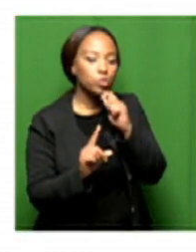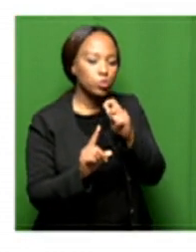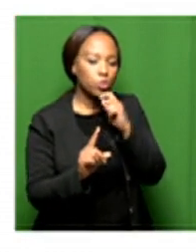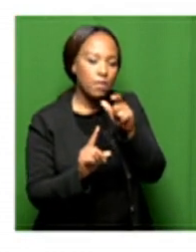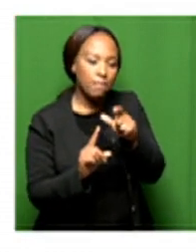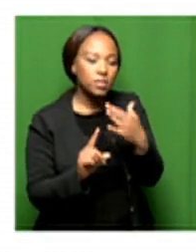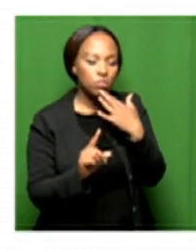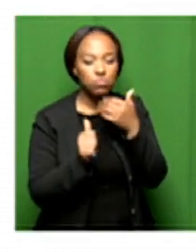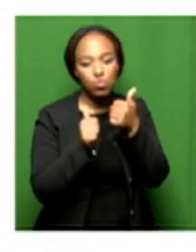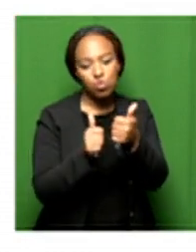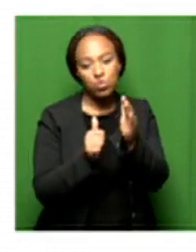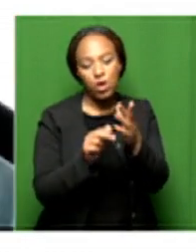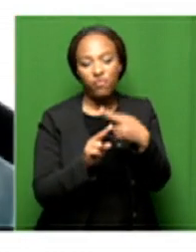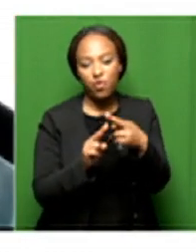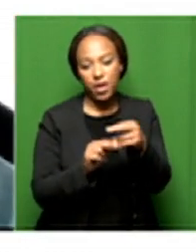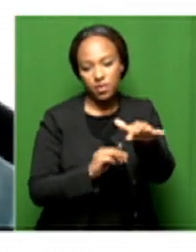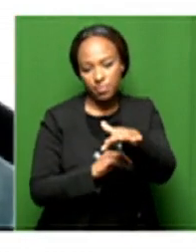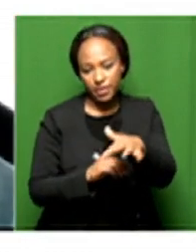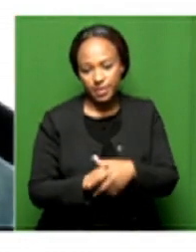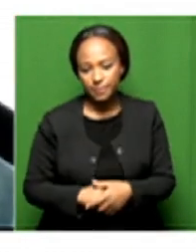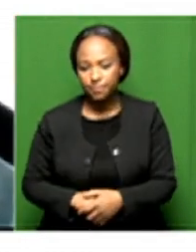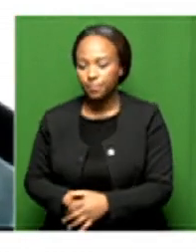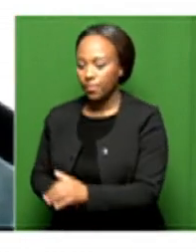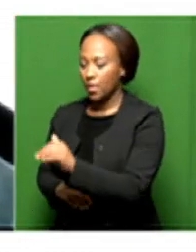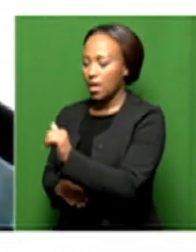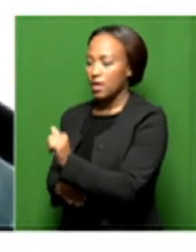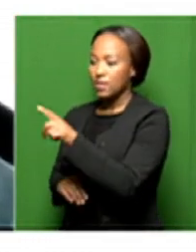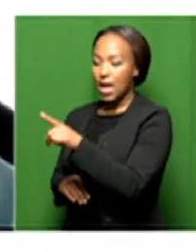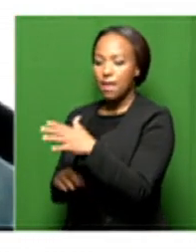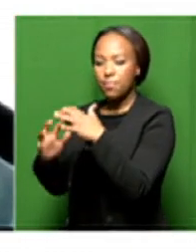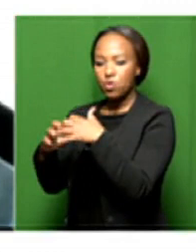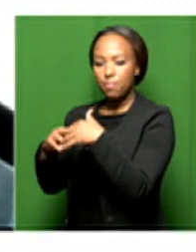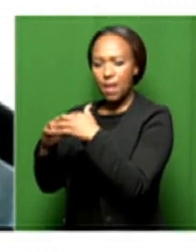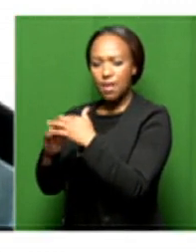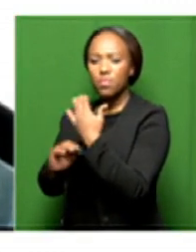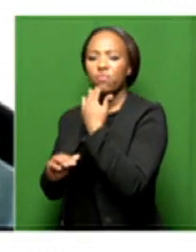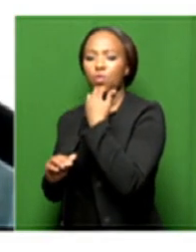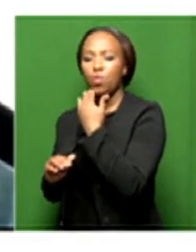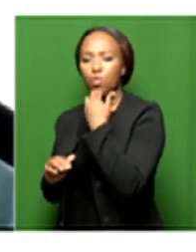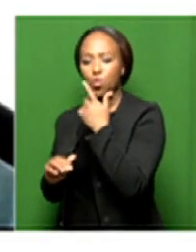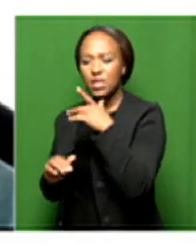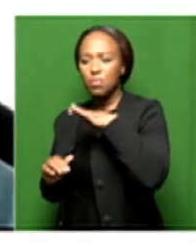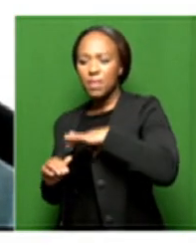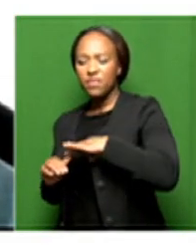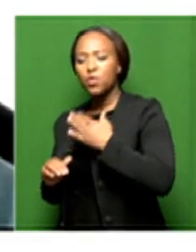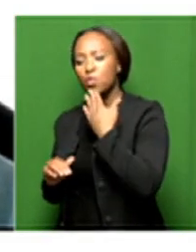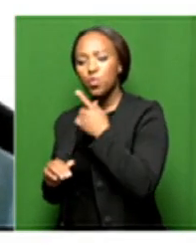good tenant going forward. I mean, who's the app created for, and who will most likely benefit from it?